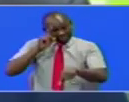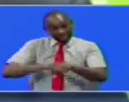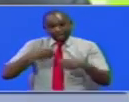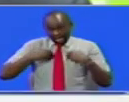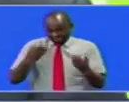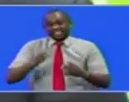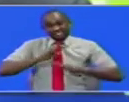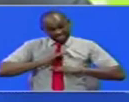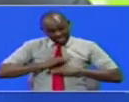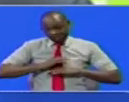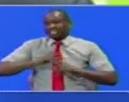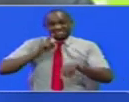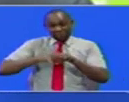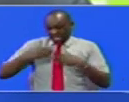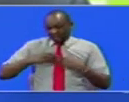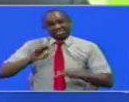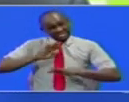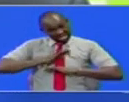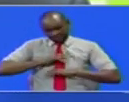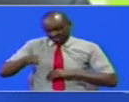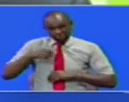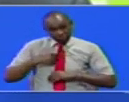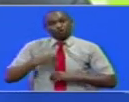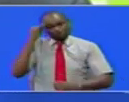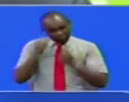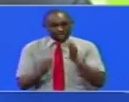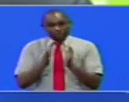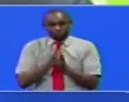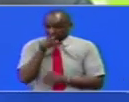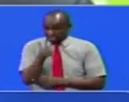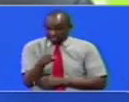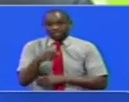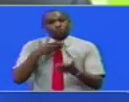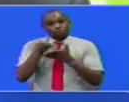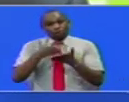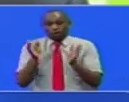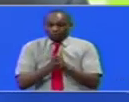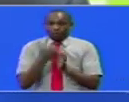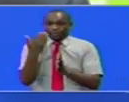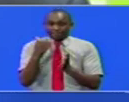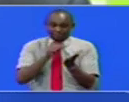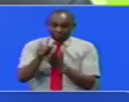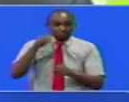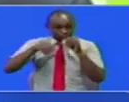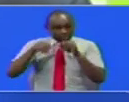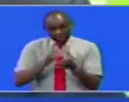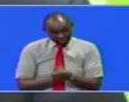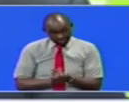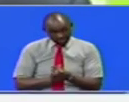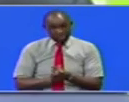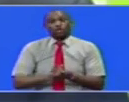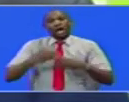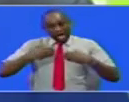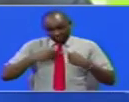is sufficient. The remaining period is sufficient to finalize this procurement of ballot papers and to have